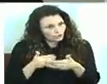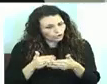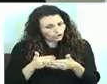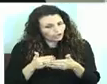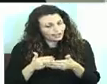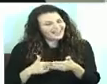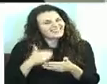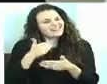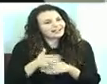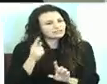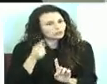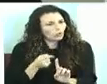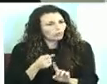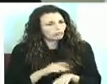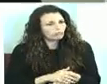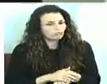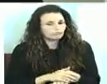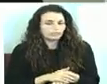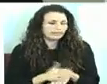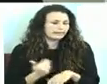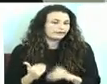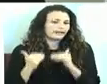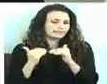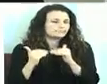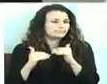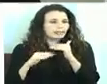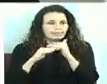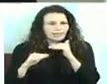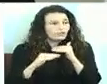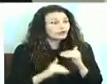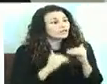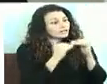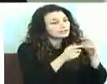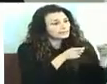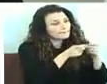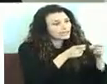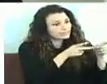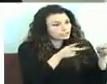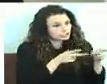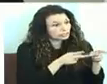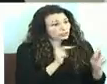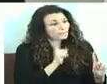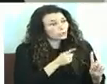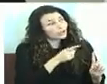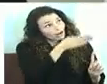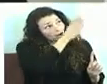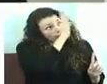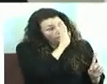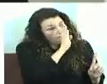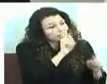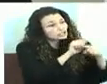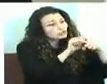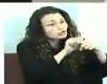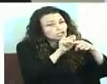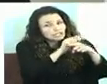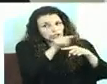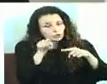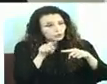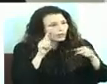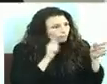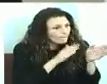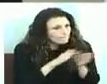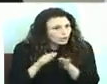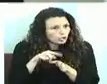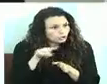goal or perhaps a management position. So God has to prepare you or train you in order